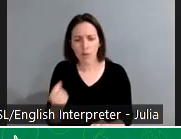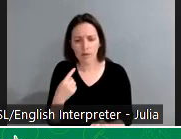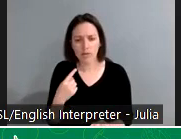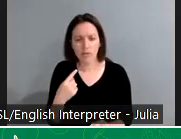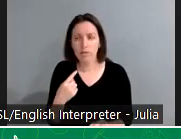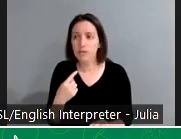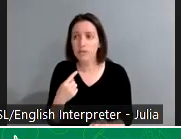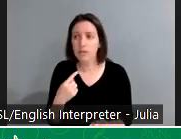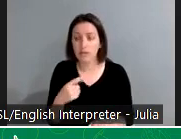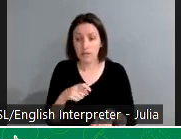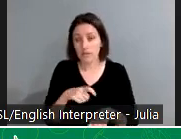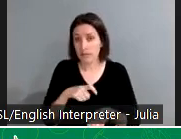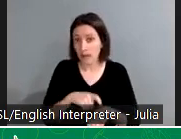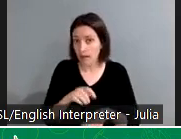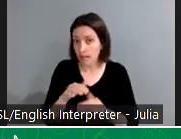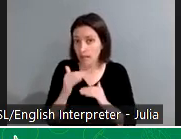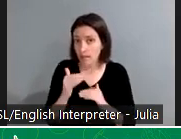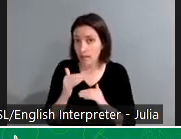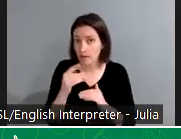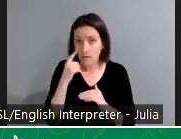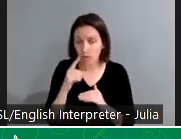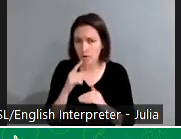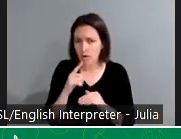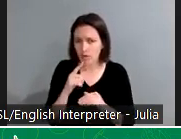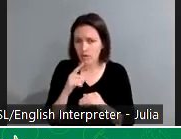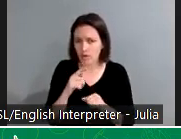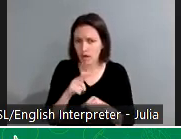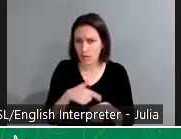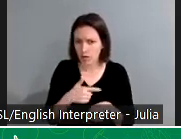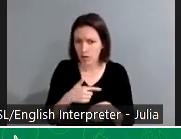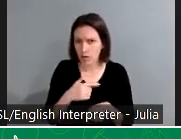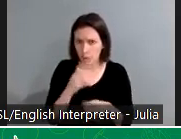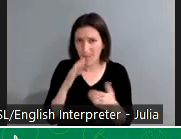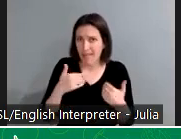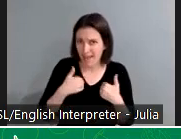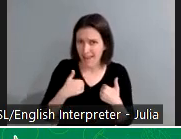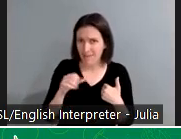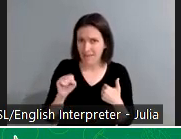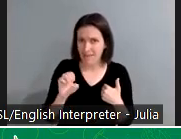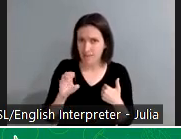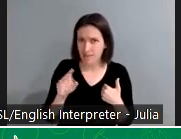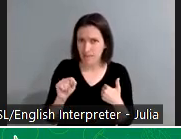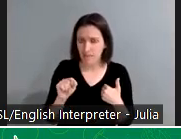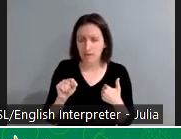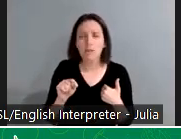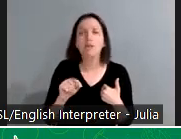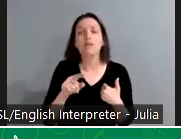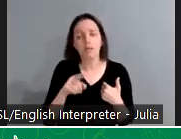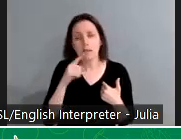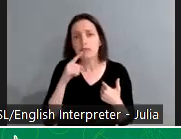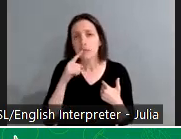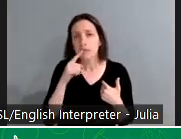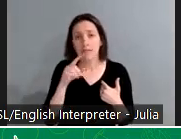time limit for how long will there be summer EBT? So Summer EBT is a